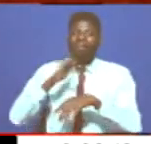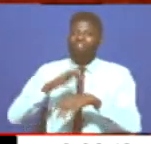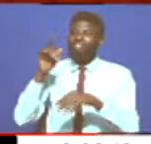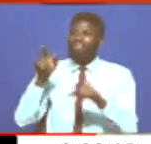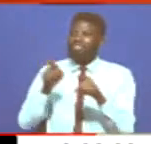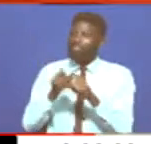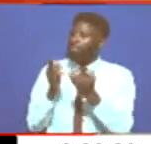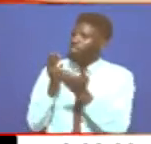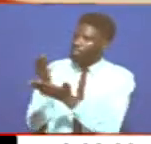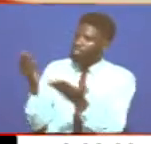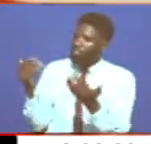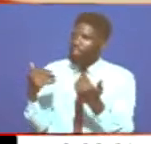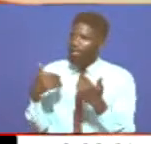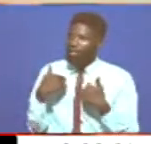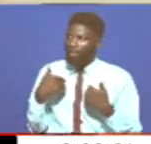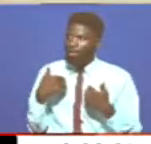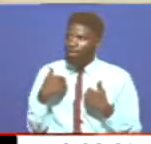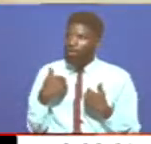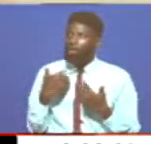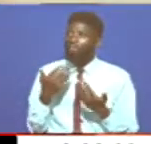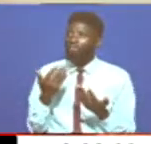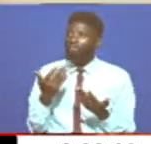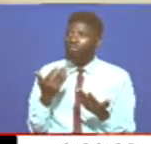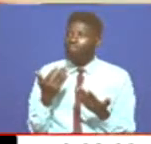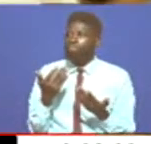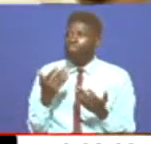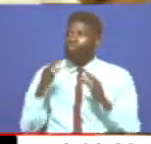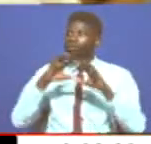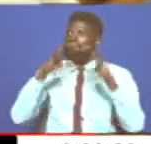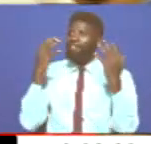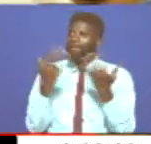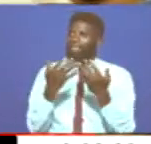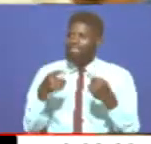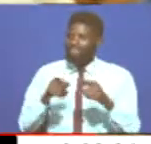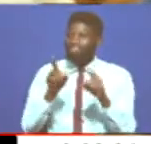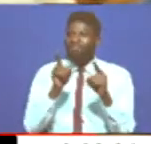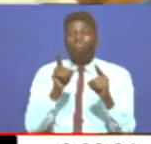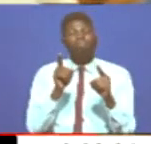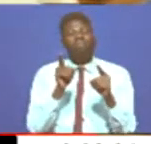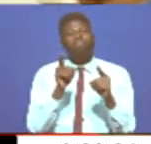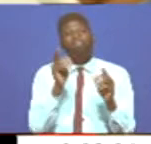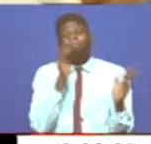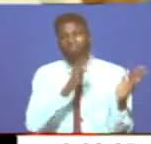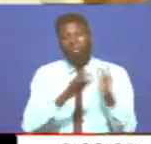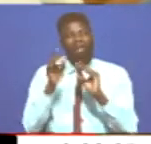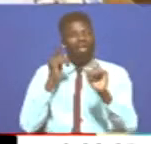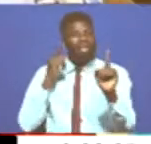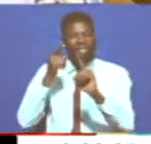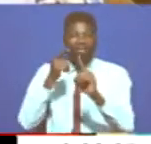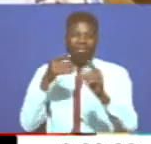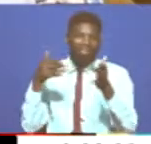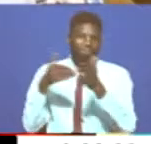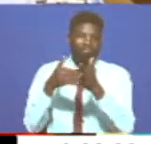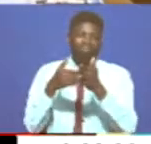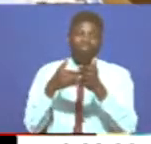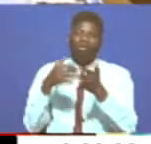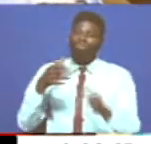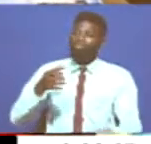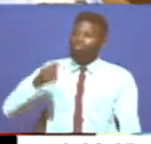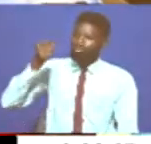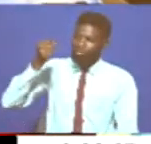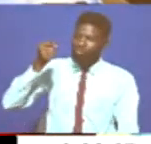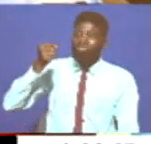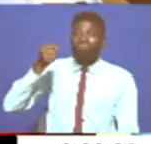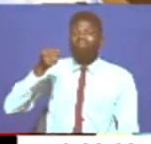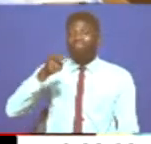the world is mobilizing themselves to suspend, to stop, and even block. And that will still